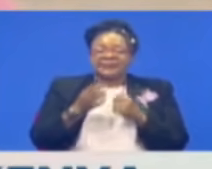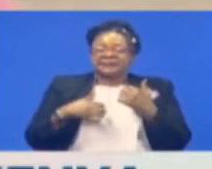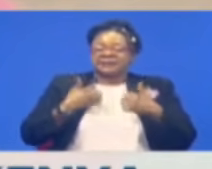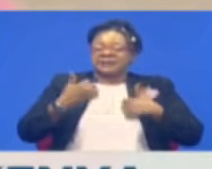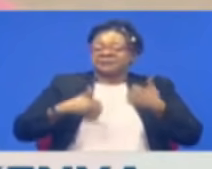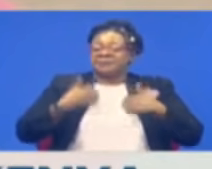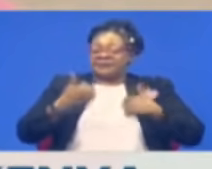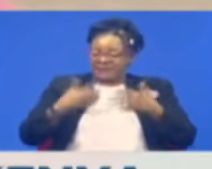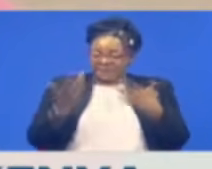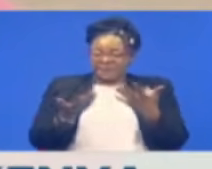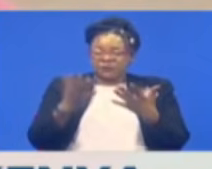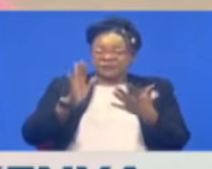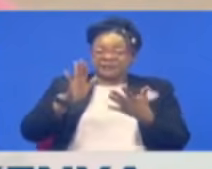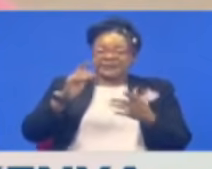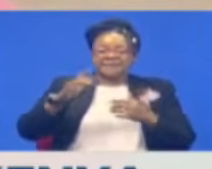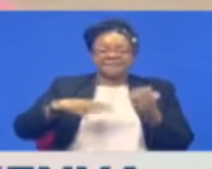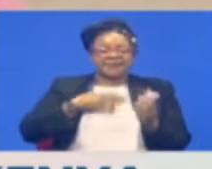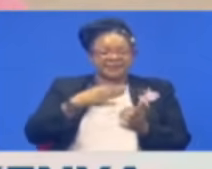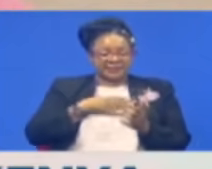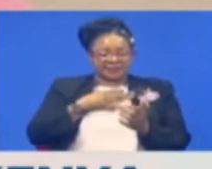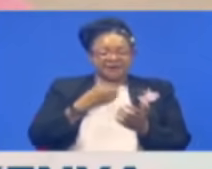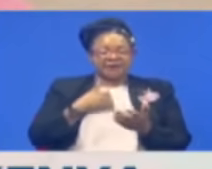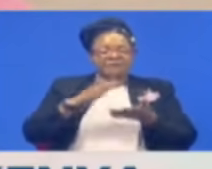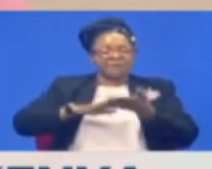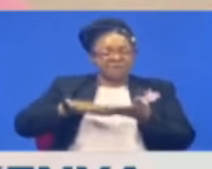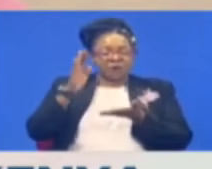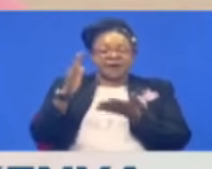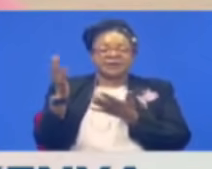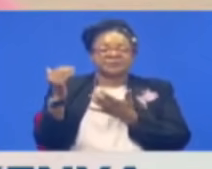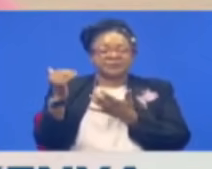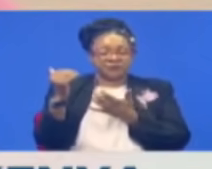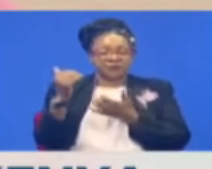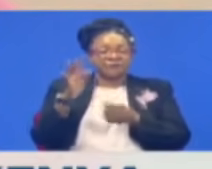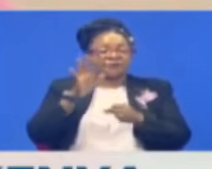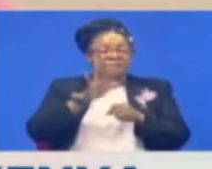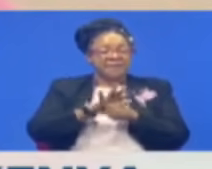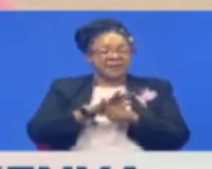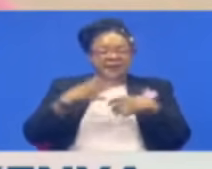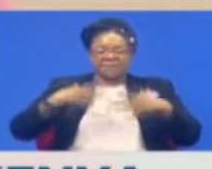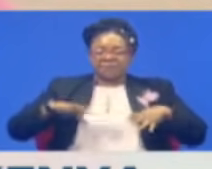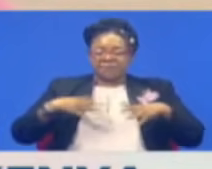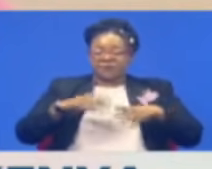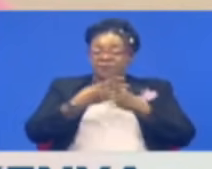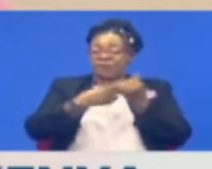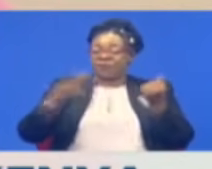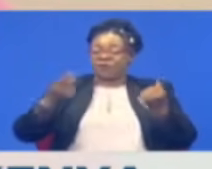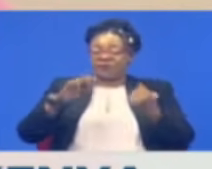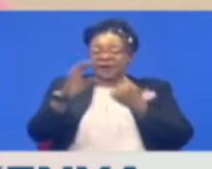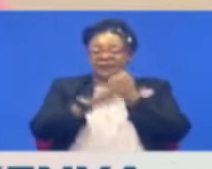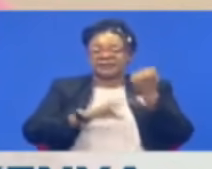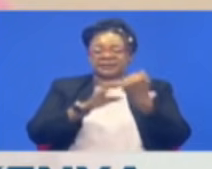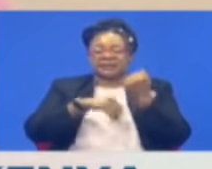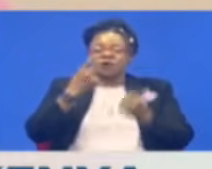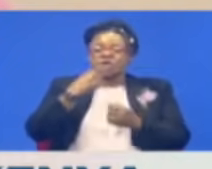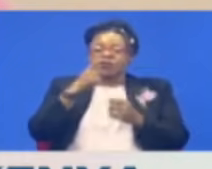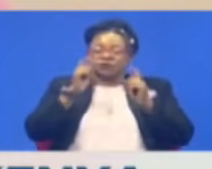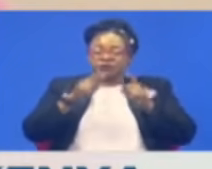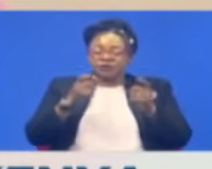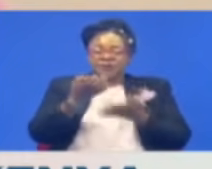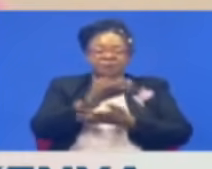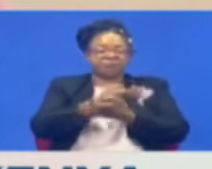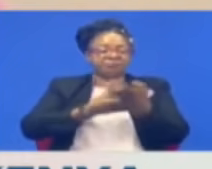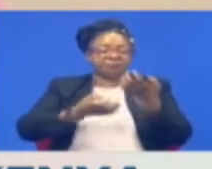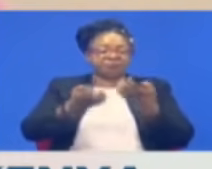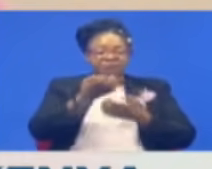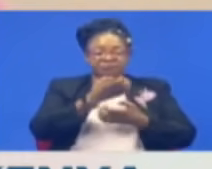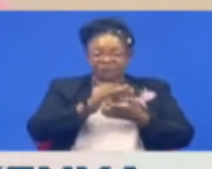over the Suluhu visit brings with it much expectation. For many residents of both countries, who expect to engage socially and